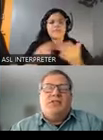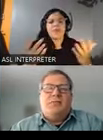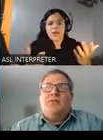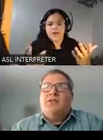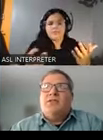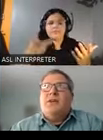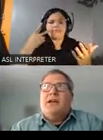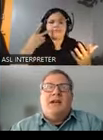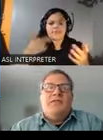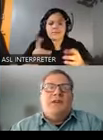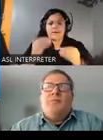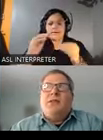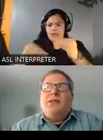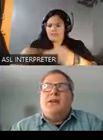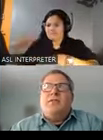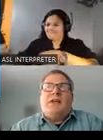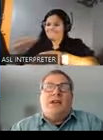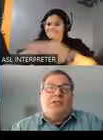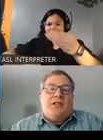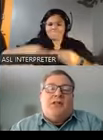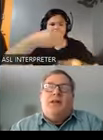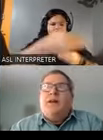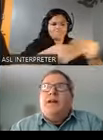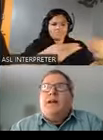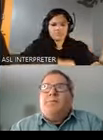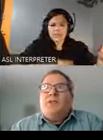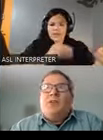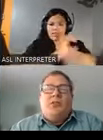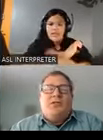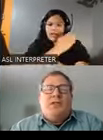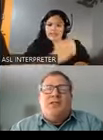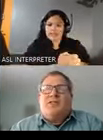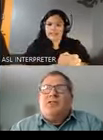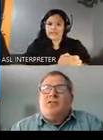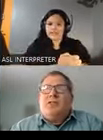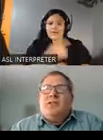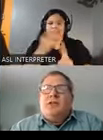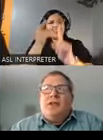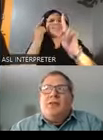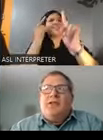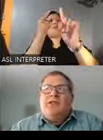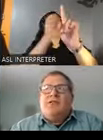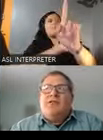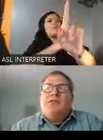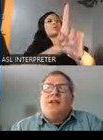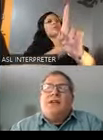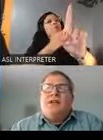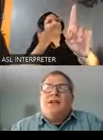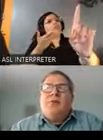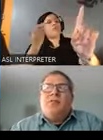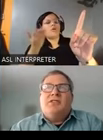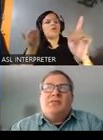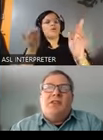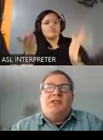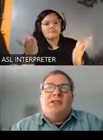production, distribution, and availability of energy. The goals of energy justice are achieving equity in social and